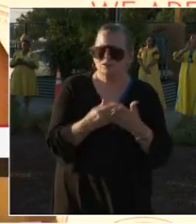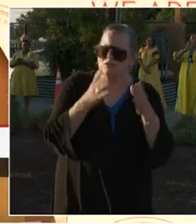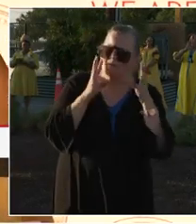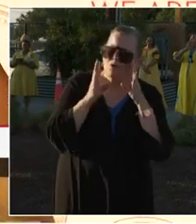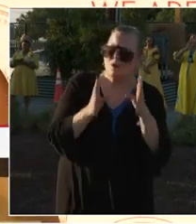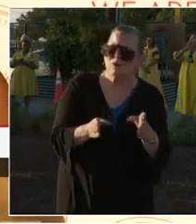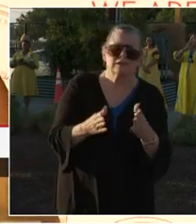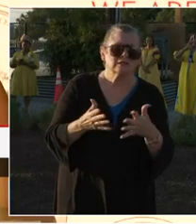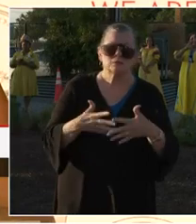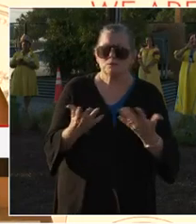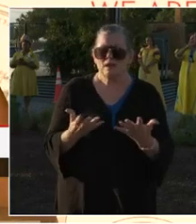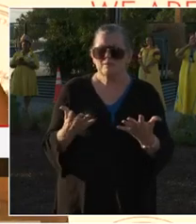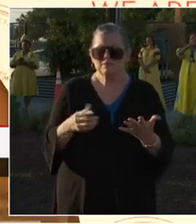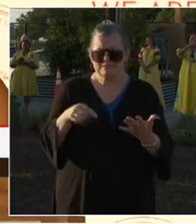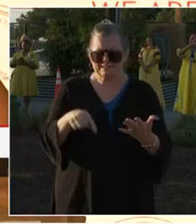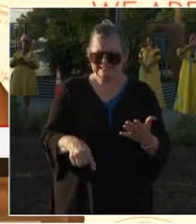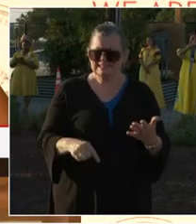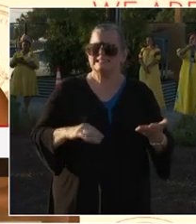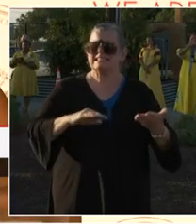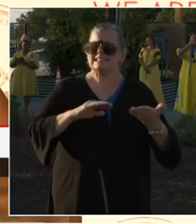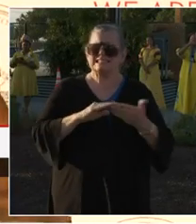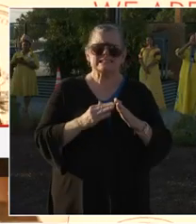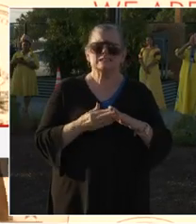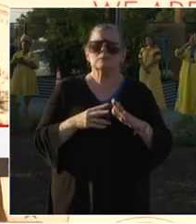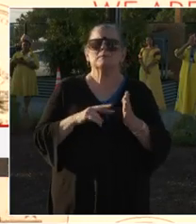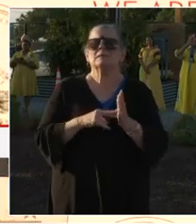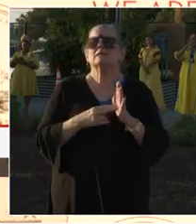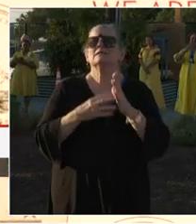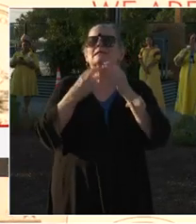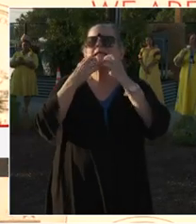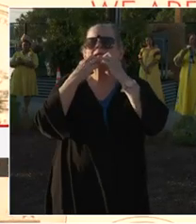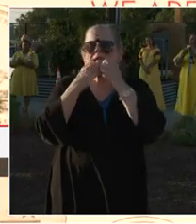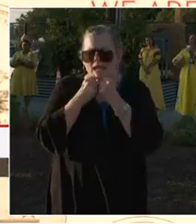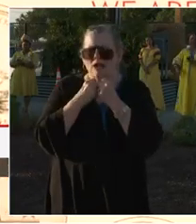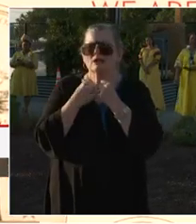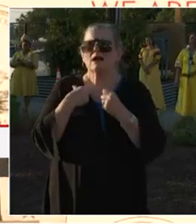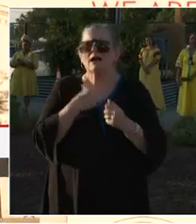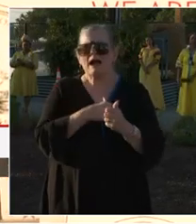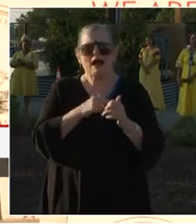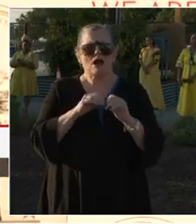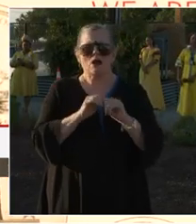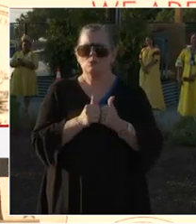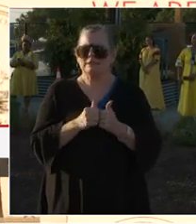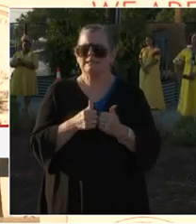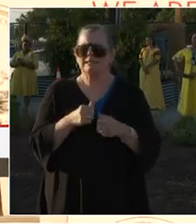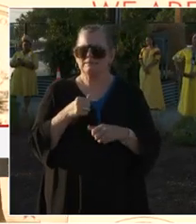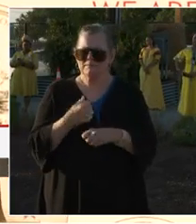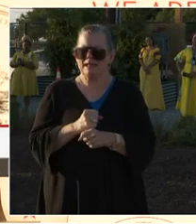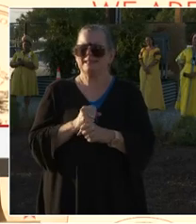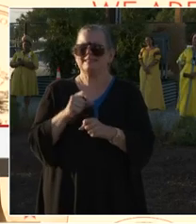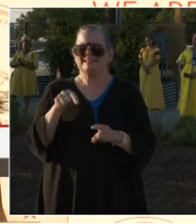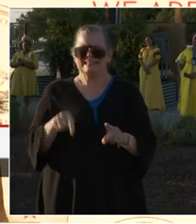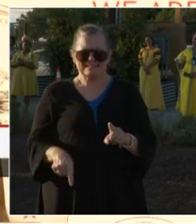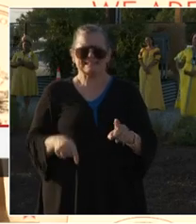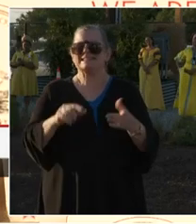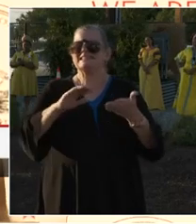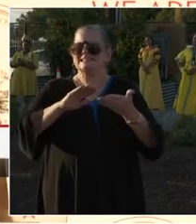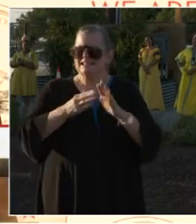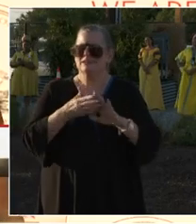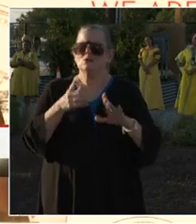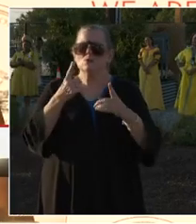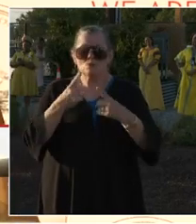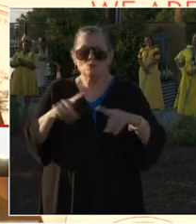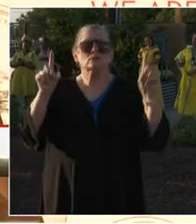what this city means to us and how we can make this city work for us. It is no